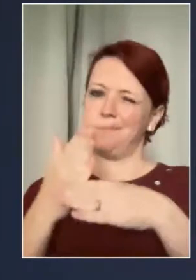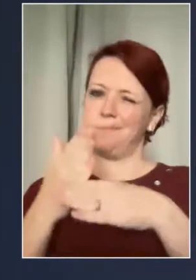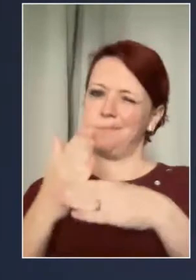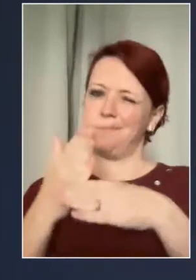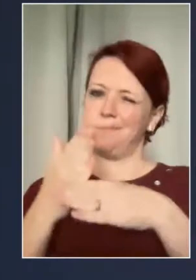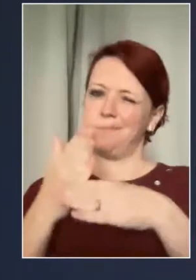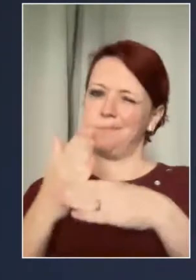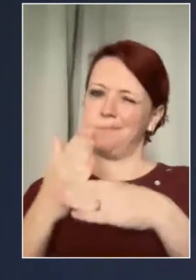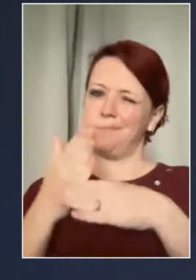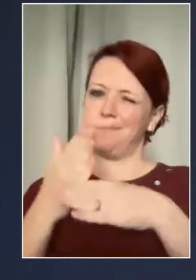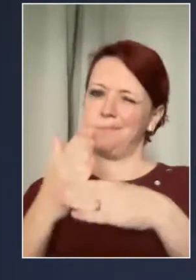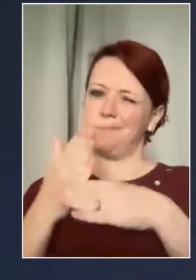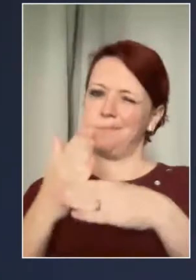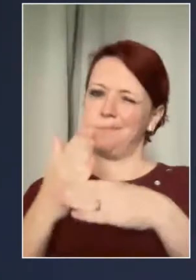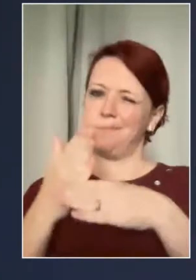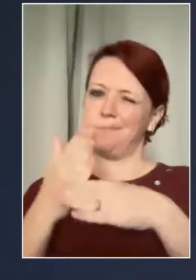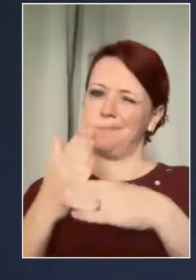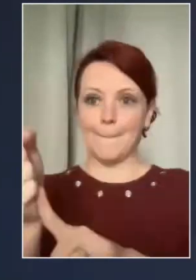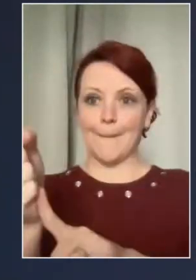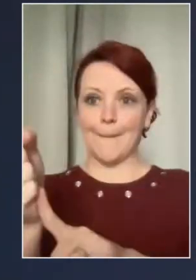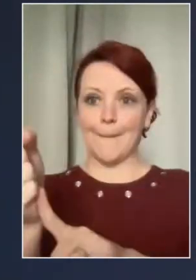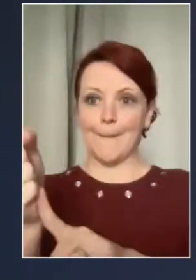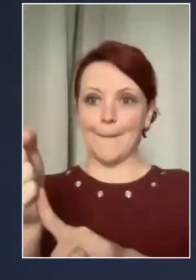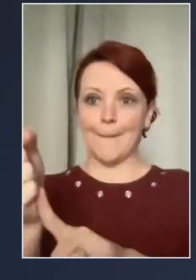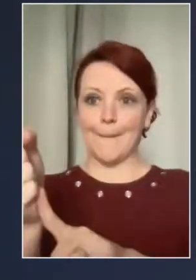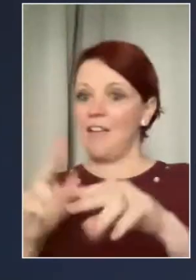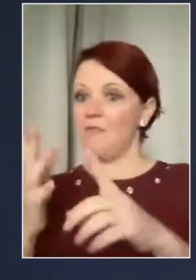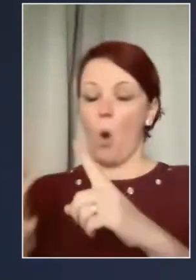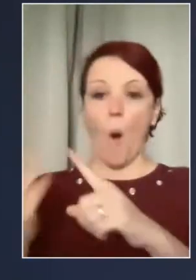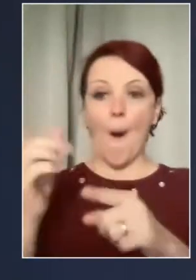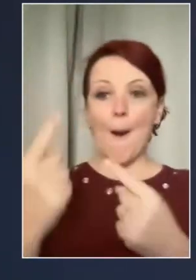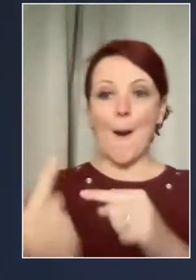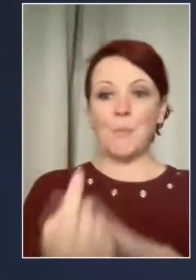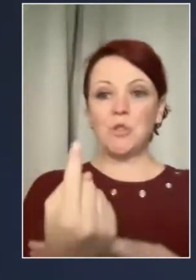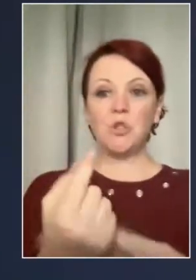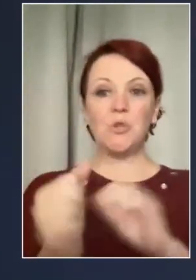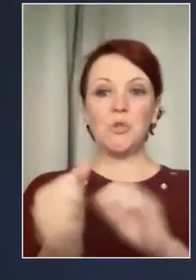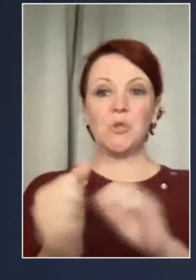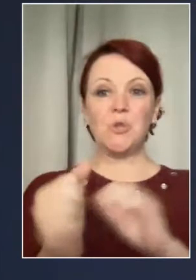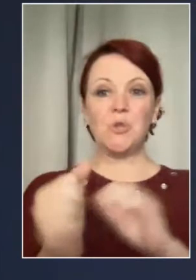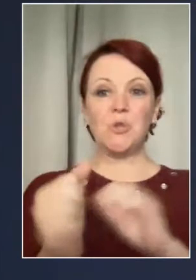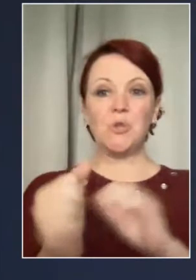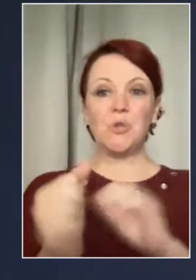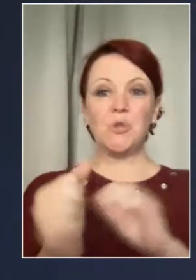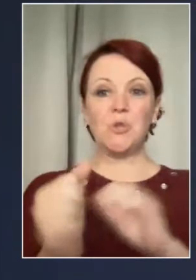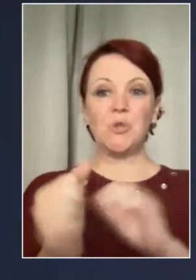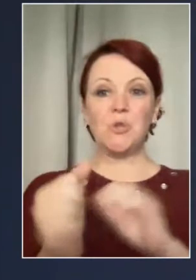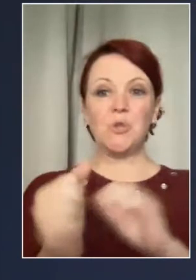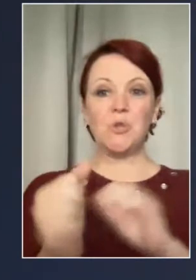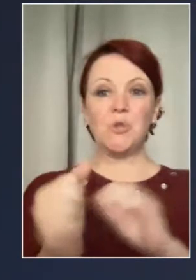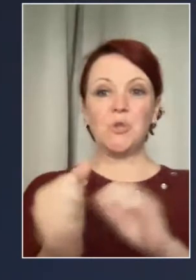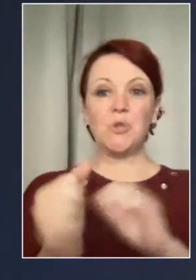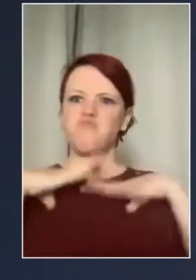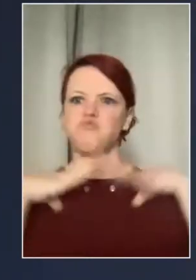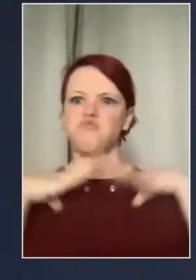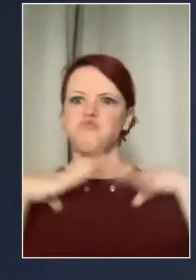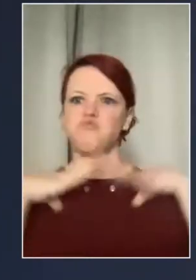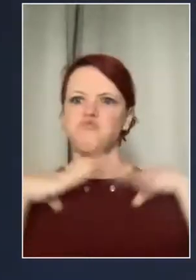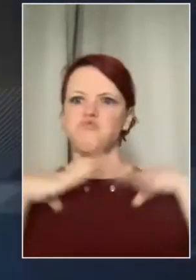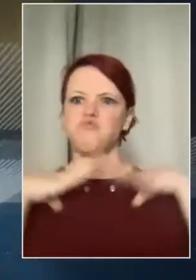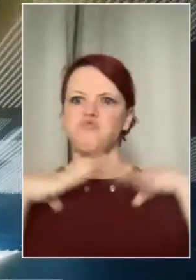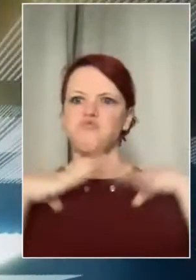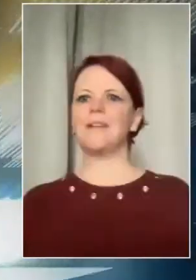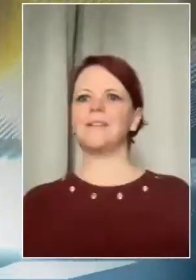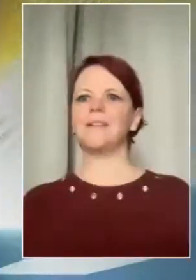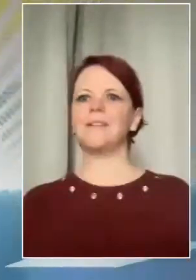open, do all that you can to try and shove your head, your leg, your arm in there, so that when the opportunity arises, you are as best prepared as you can be to grab